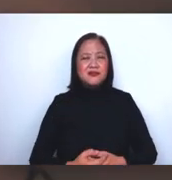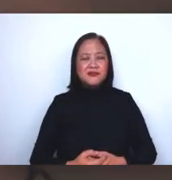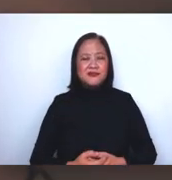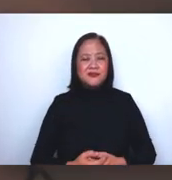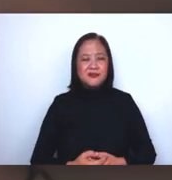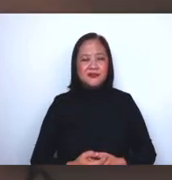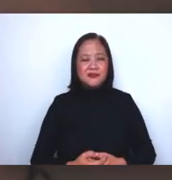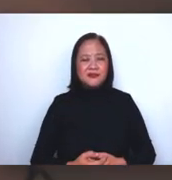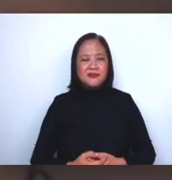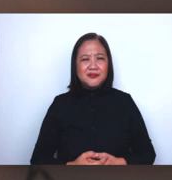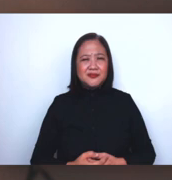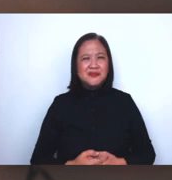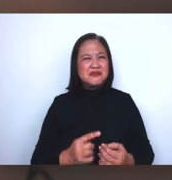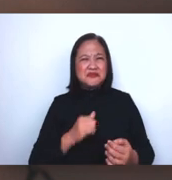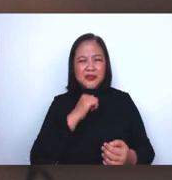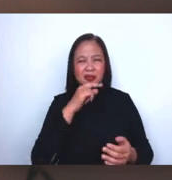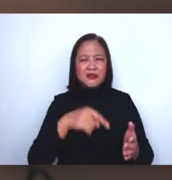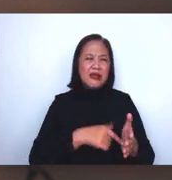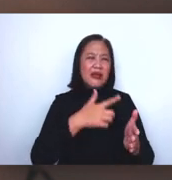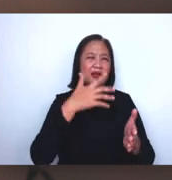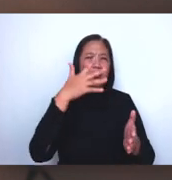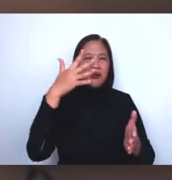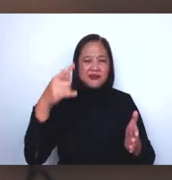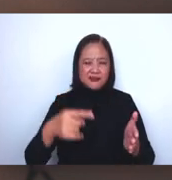And that's not once in a while.